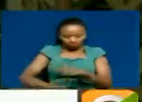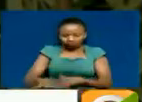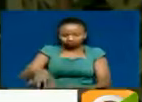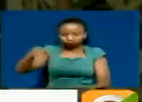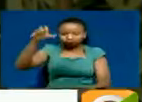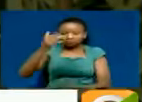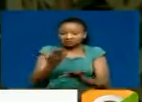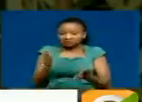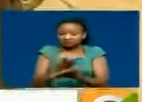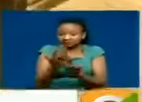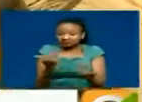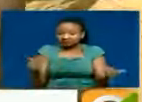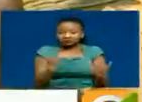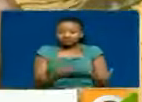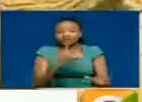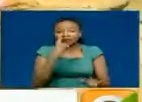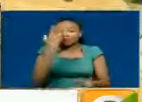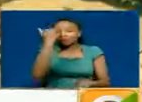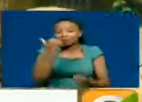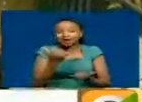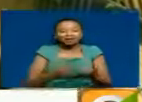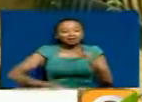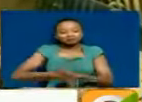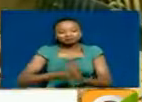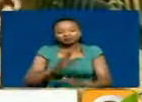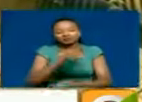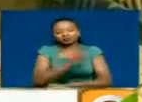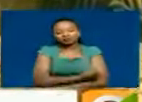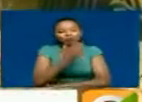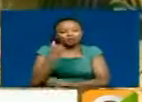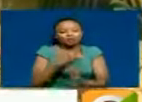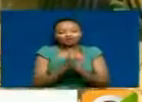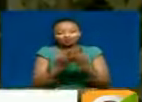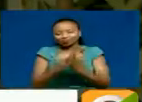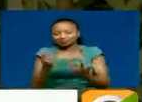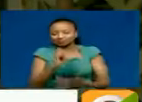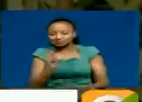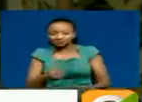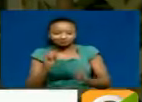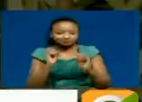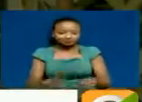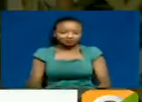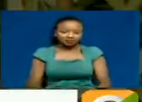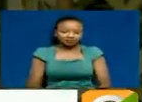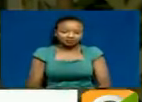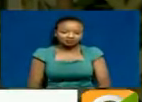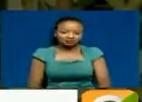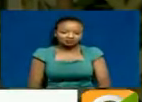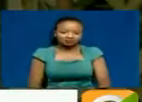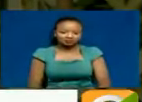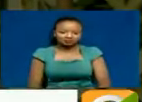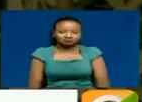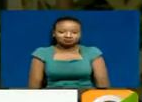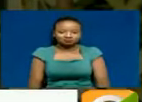used to sit at home because they were chased out of school because they had nothing to write on. You know, just basic writing material can actually